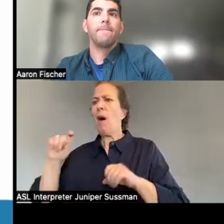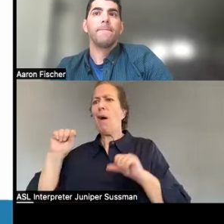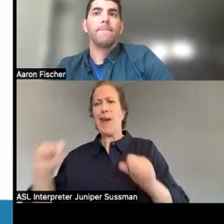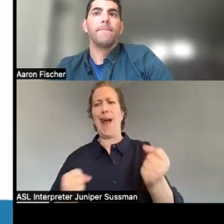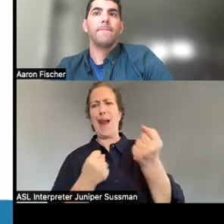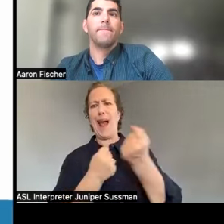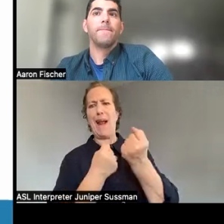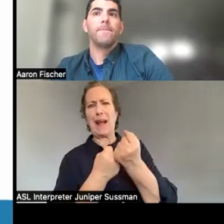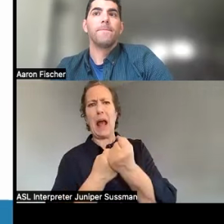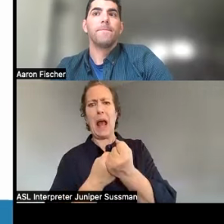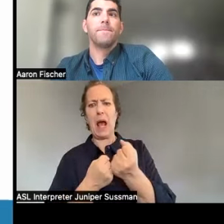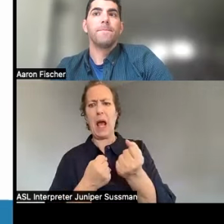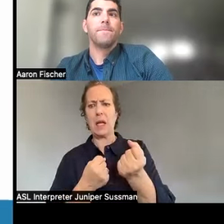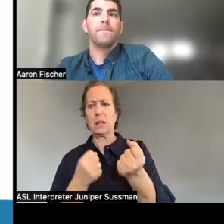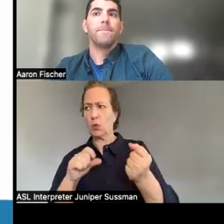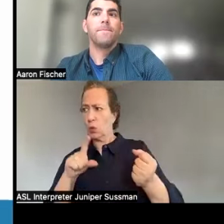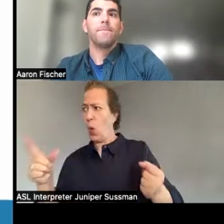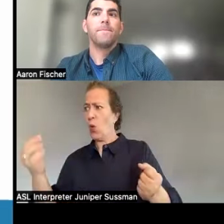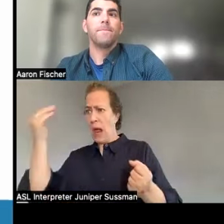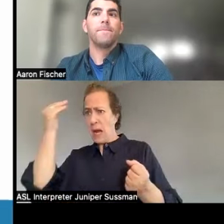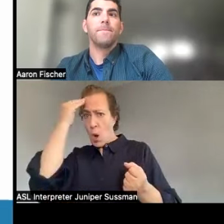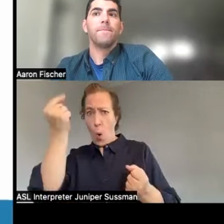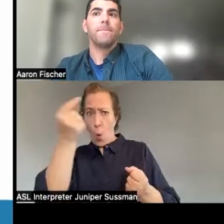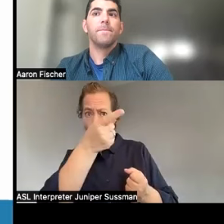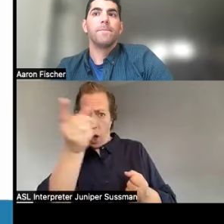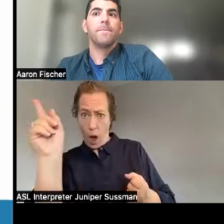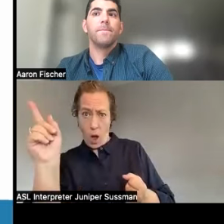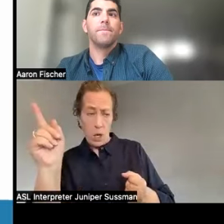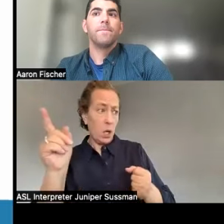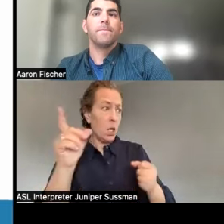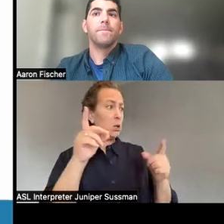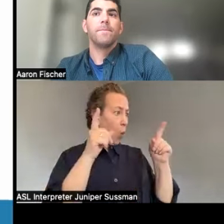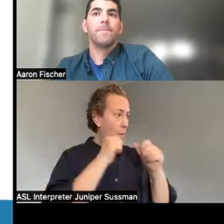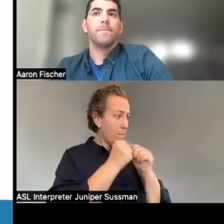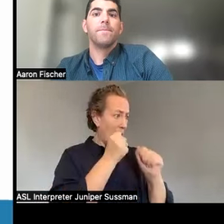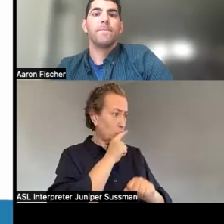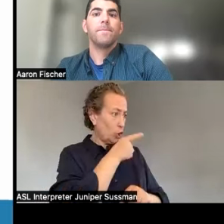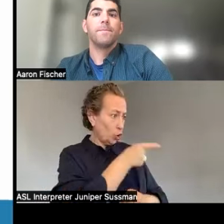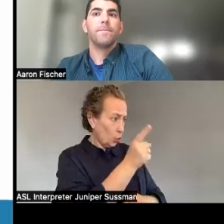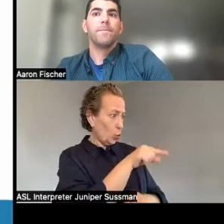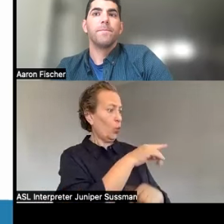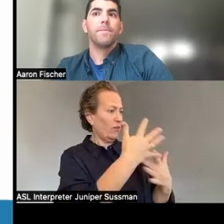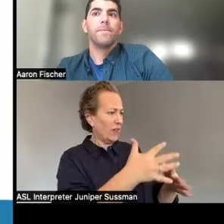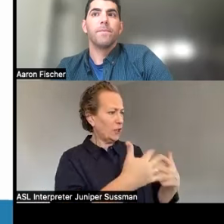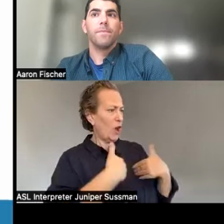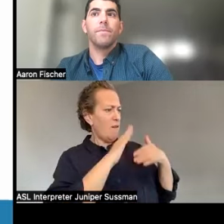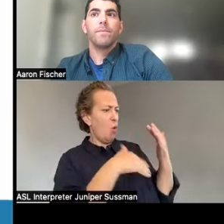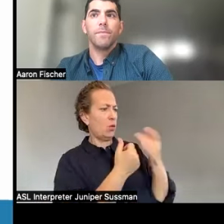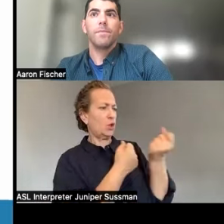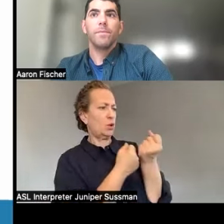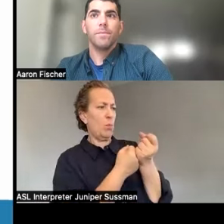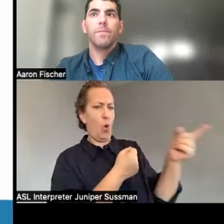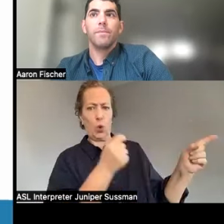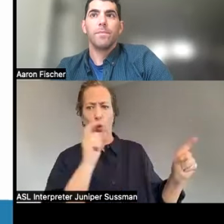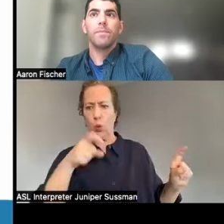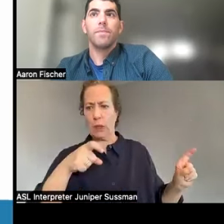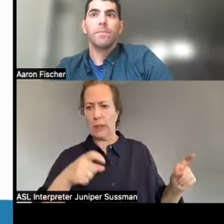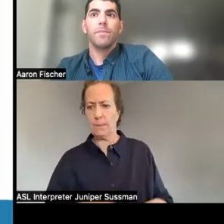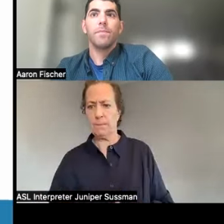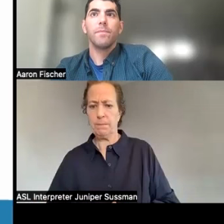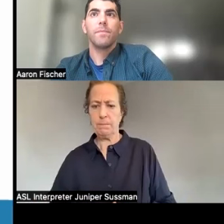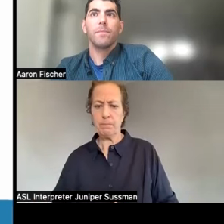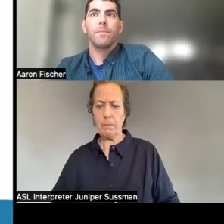have what they need and are supported in other areas of their lives that affect their wellness and good health. Next